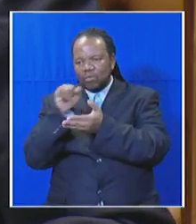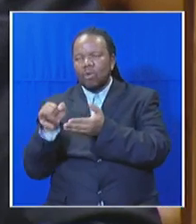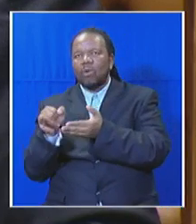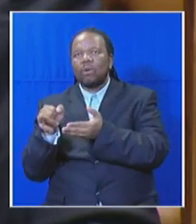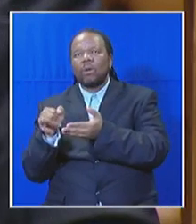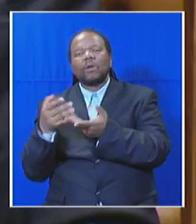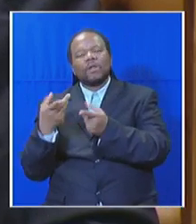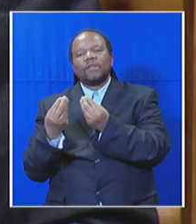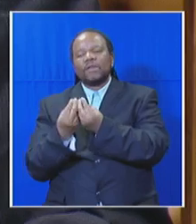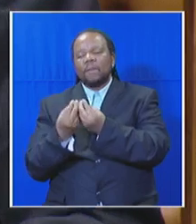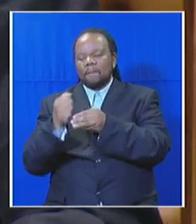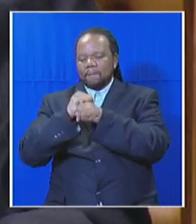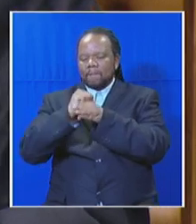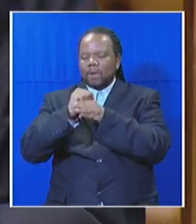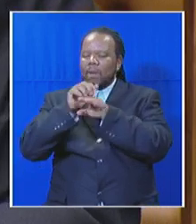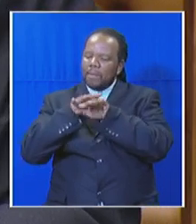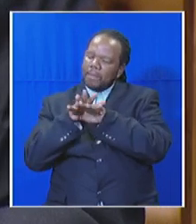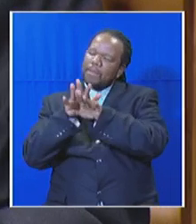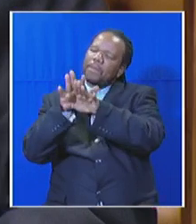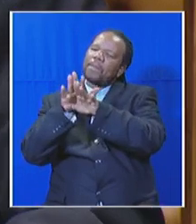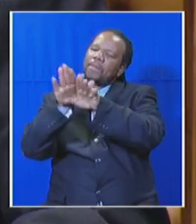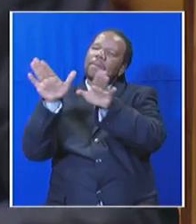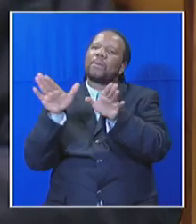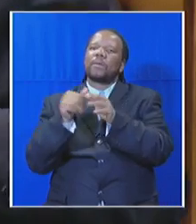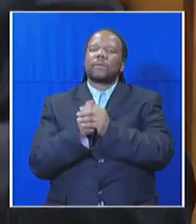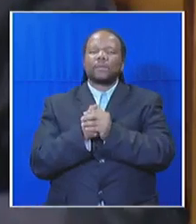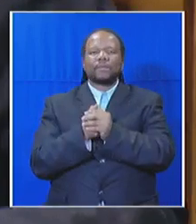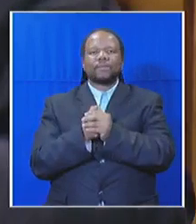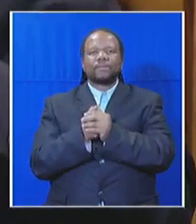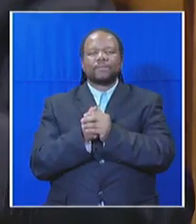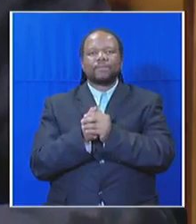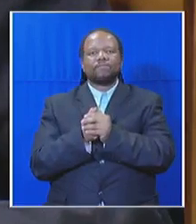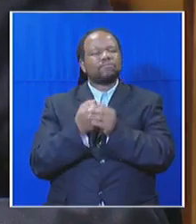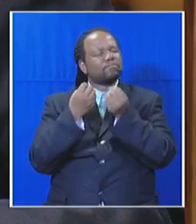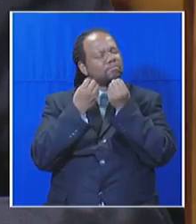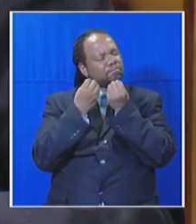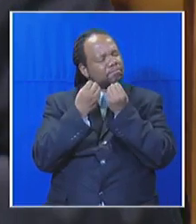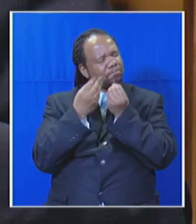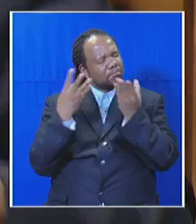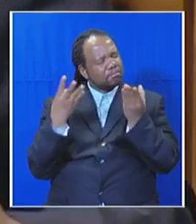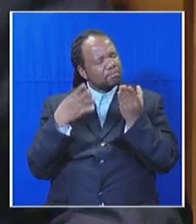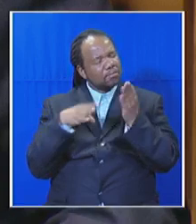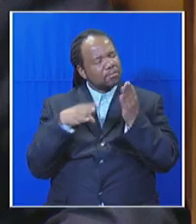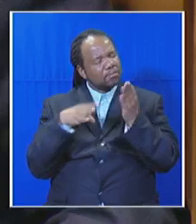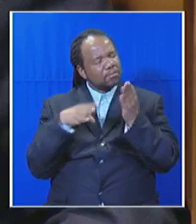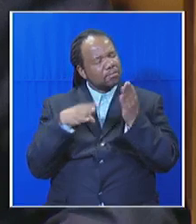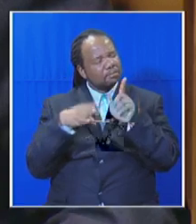gaining momentum all the time. So there are many successes on